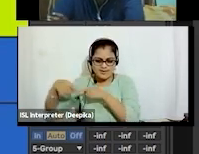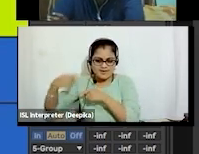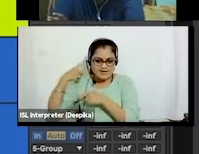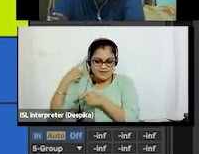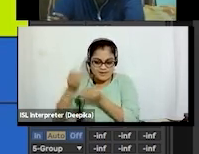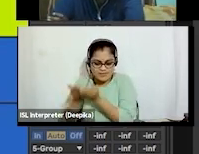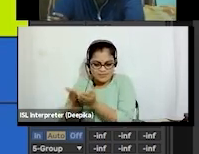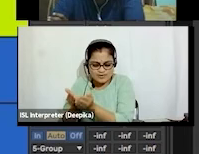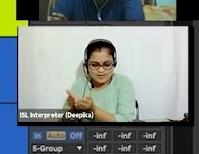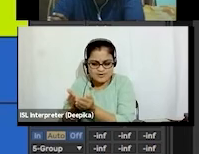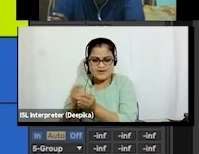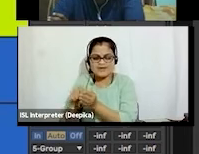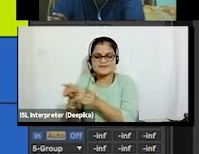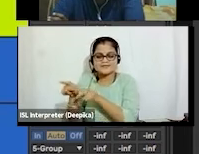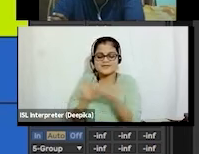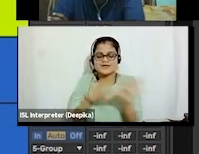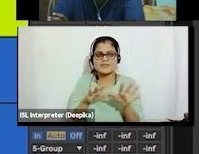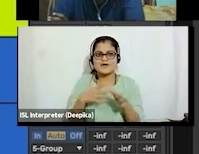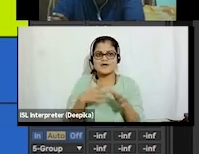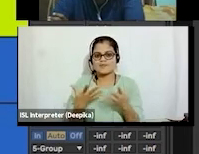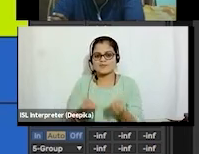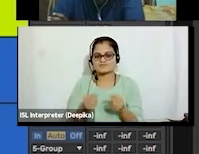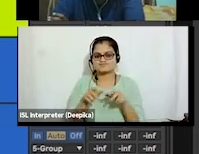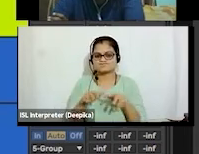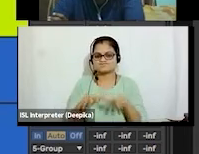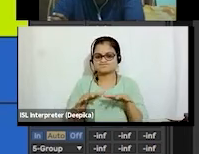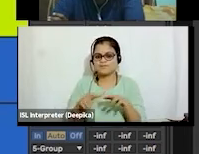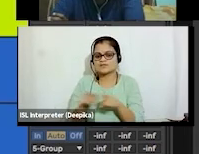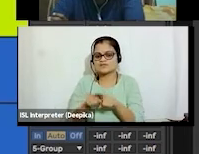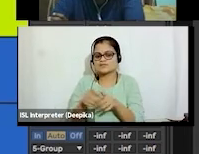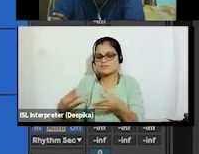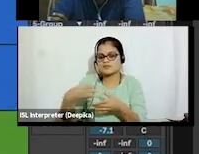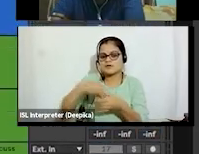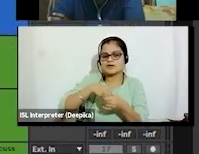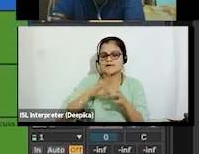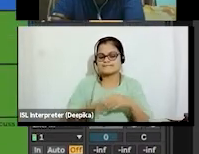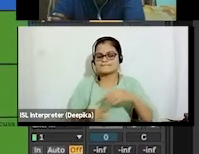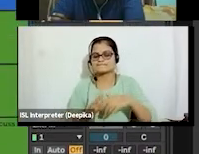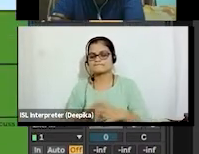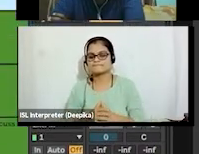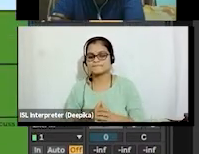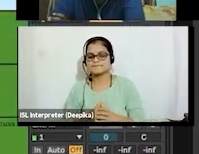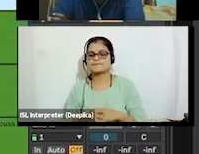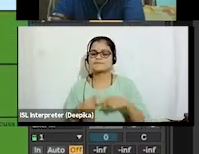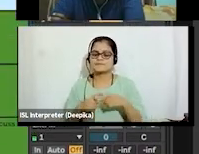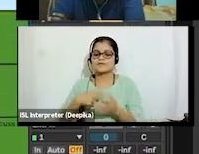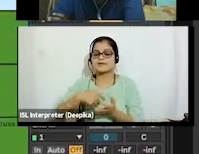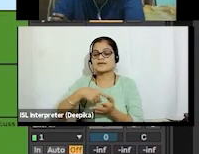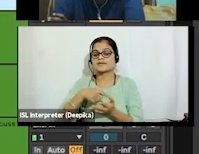a little fuller as a rhythm. And that's why I split them into tracks. And uh, I made the bass out